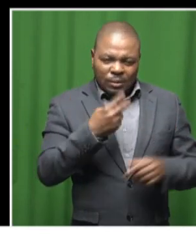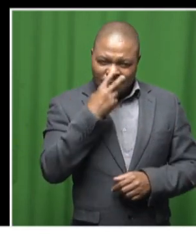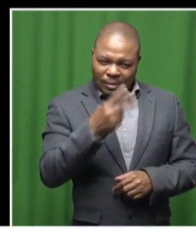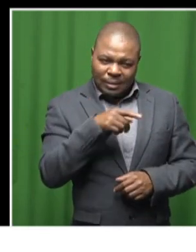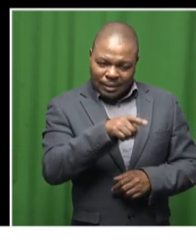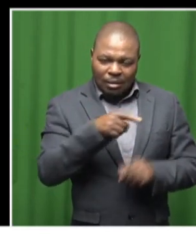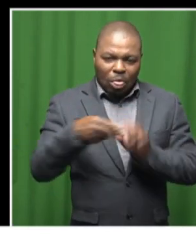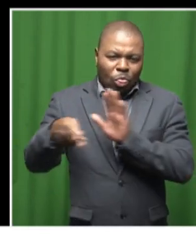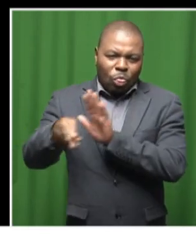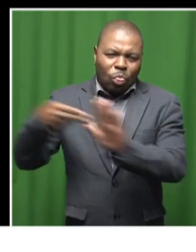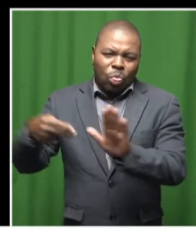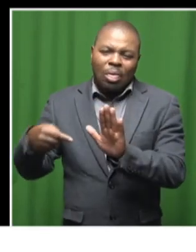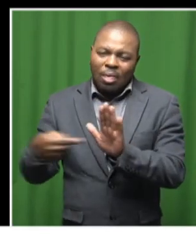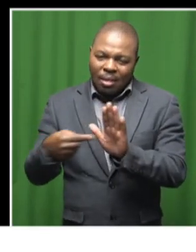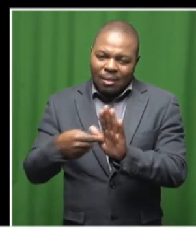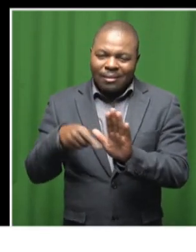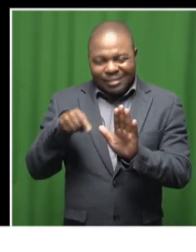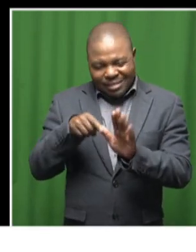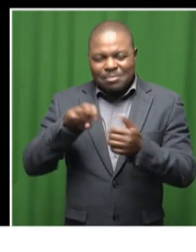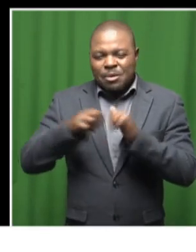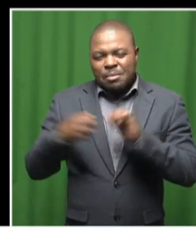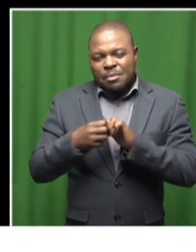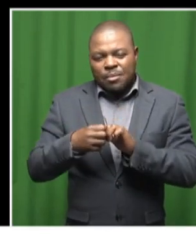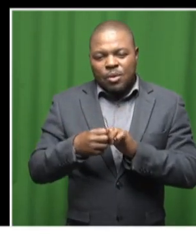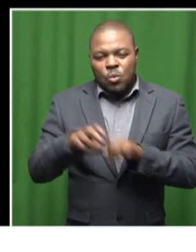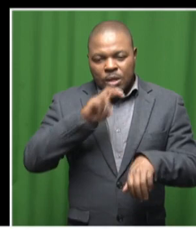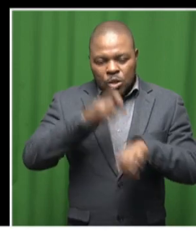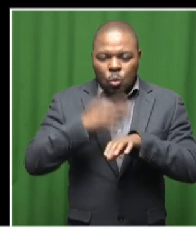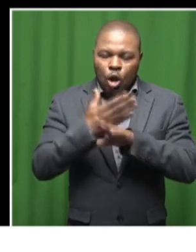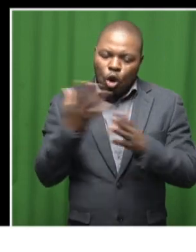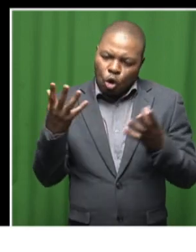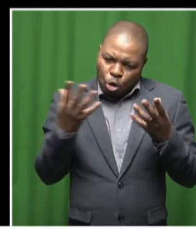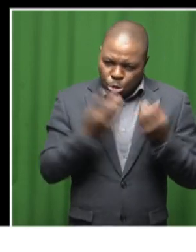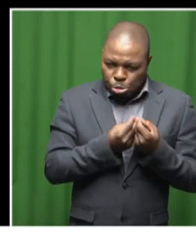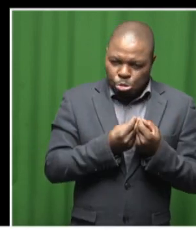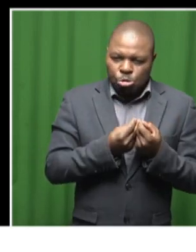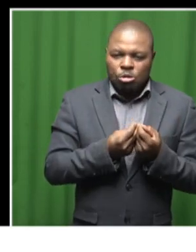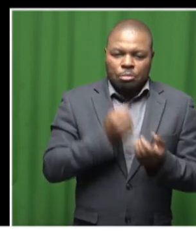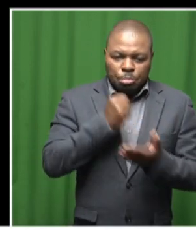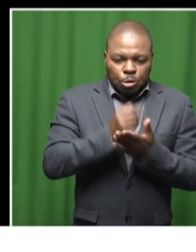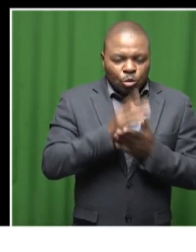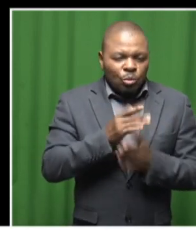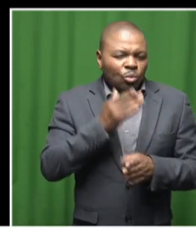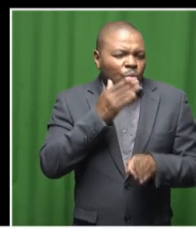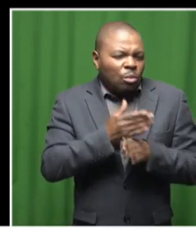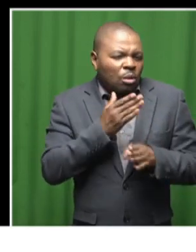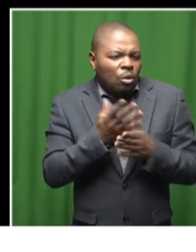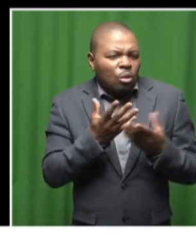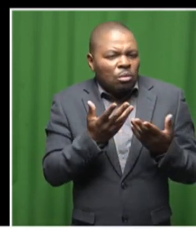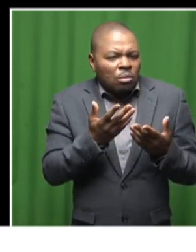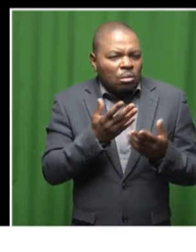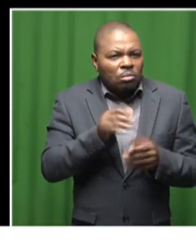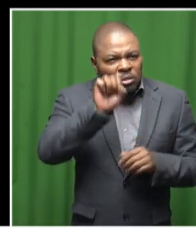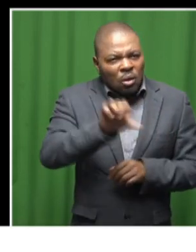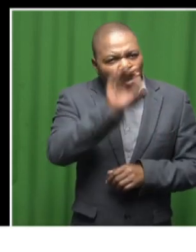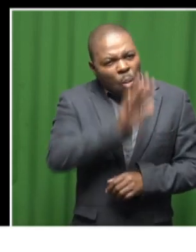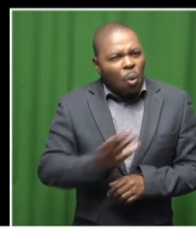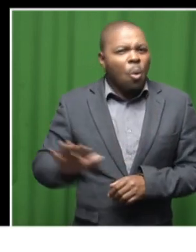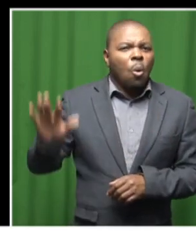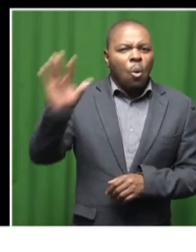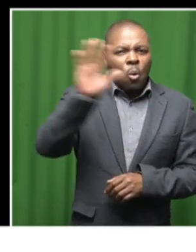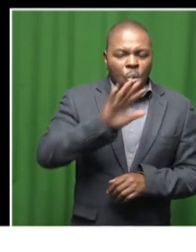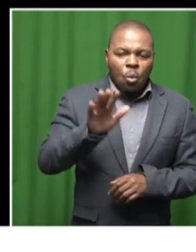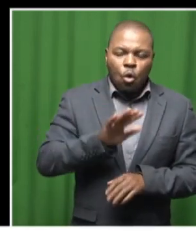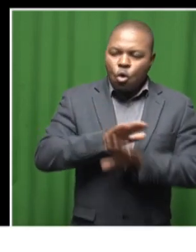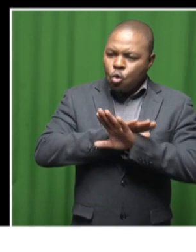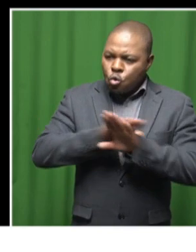the stigmatization is an issue. So let's hold hands and see what it is that we can do to make sure that countrywide, there's no